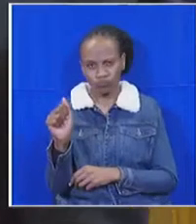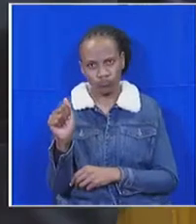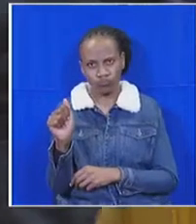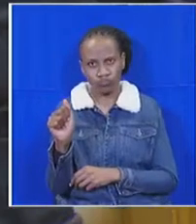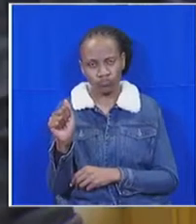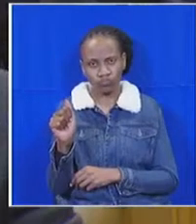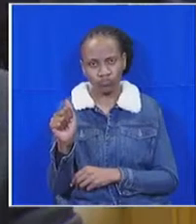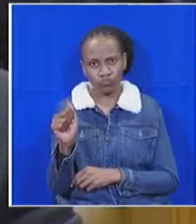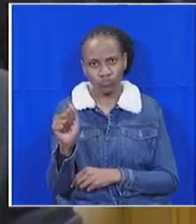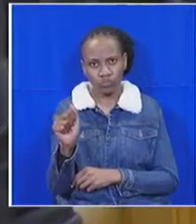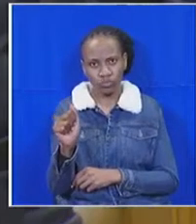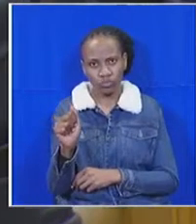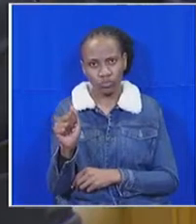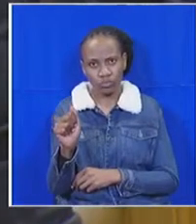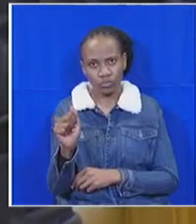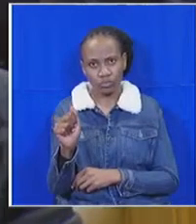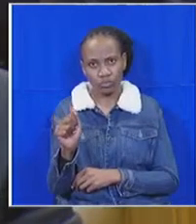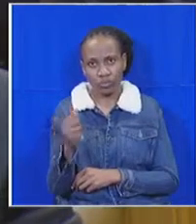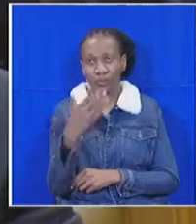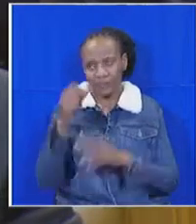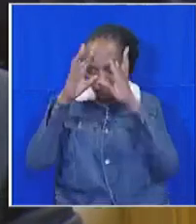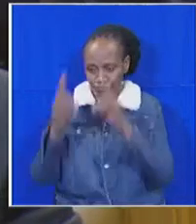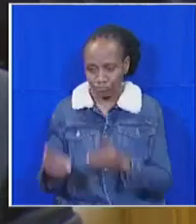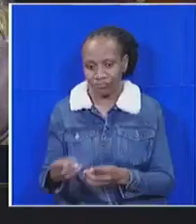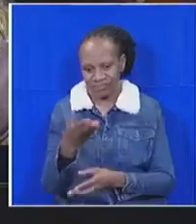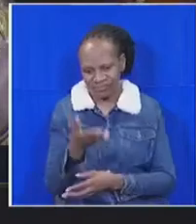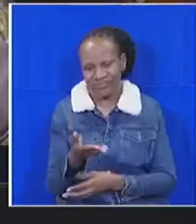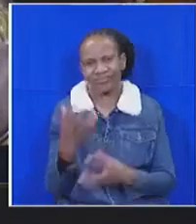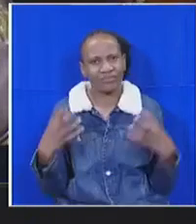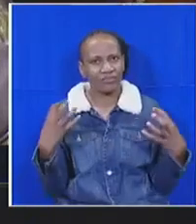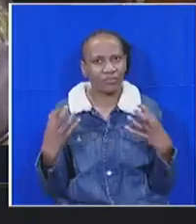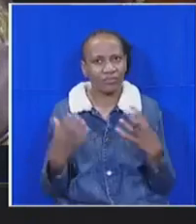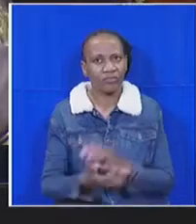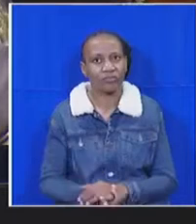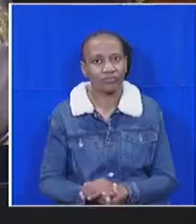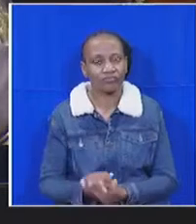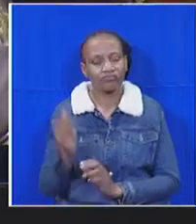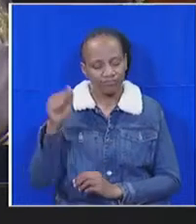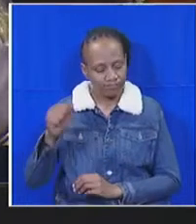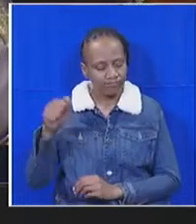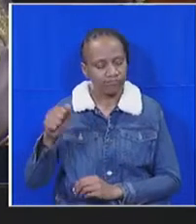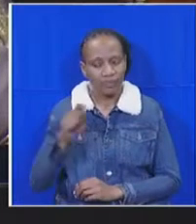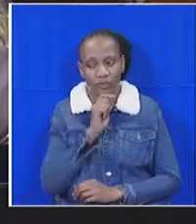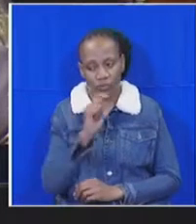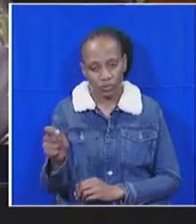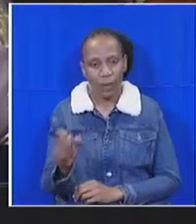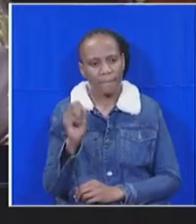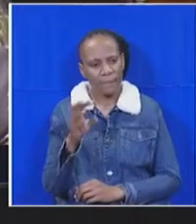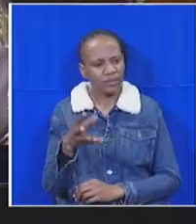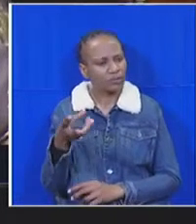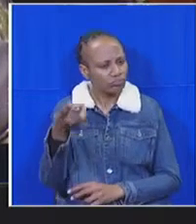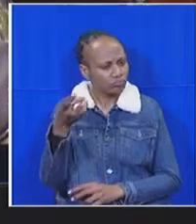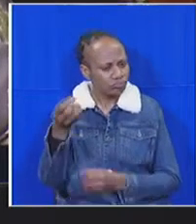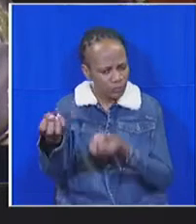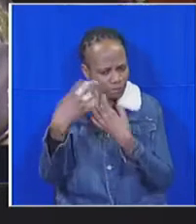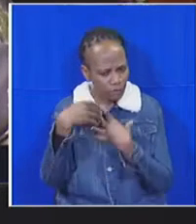order paper. I must a ruling from you in this regard. I agree with you, but the message that I